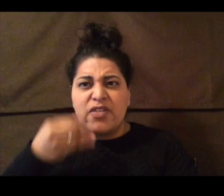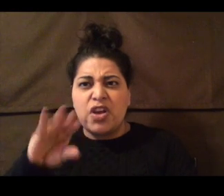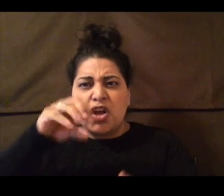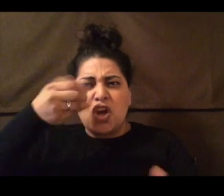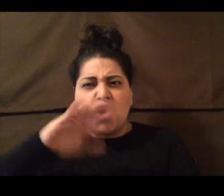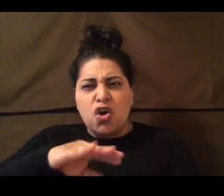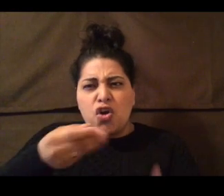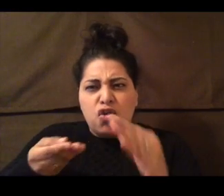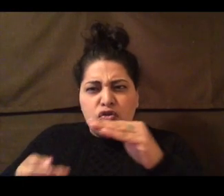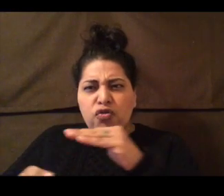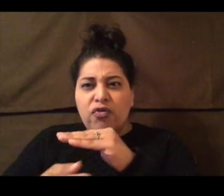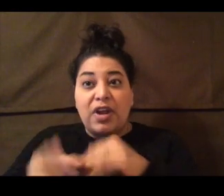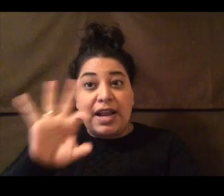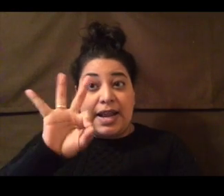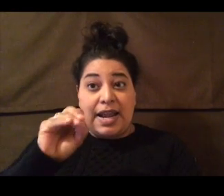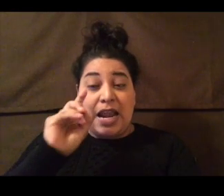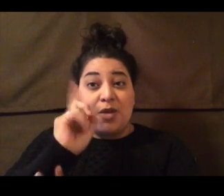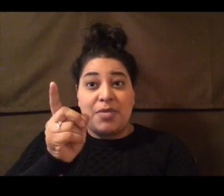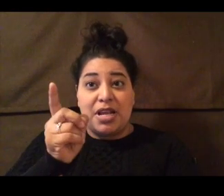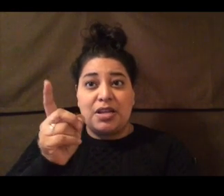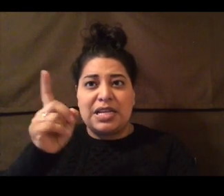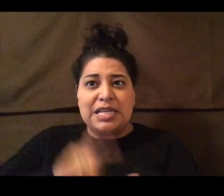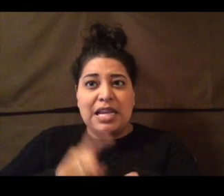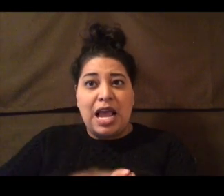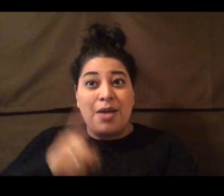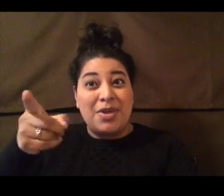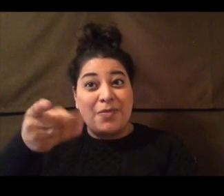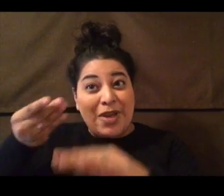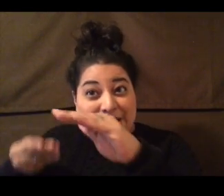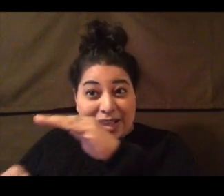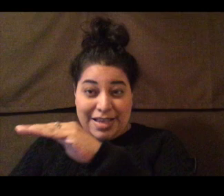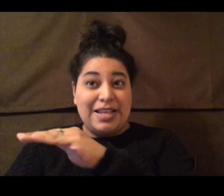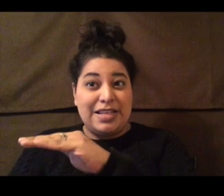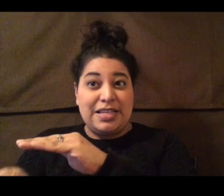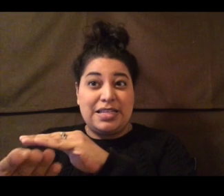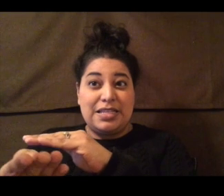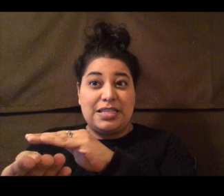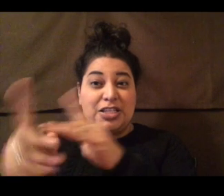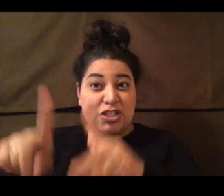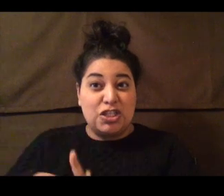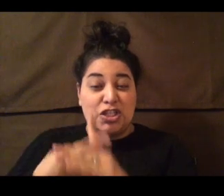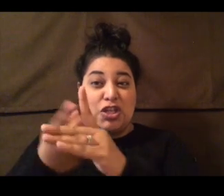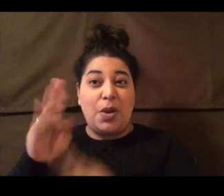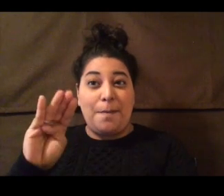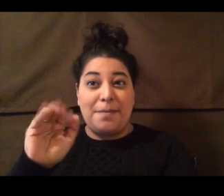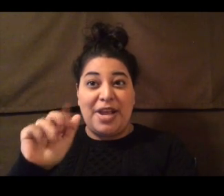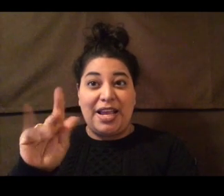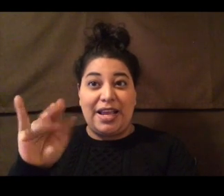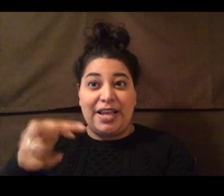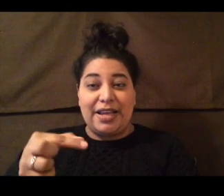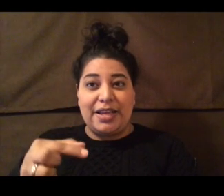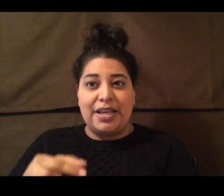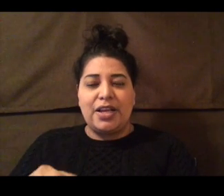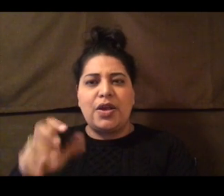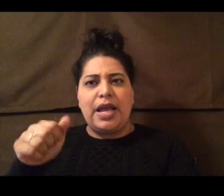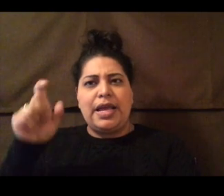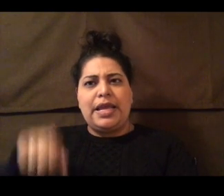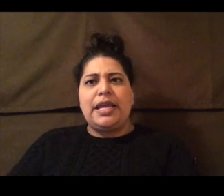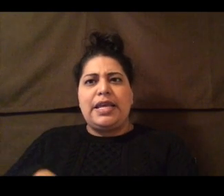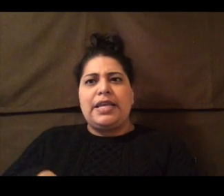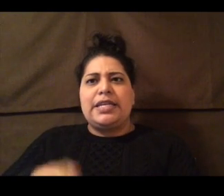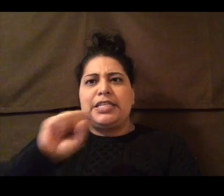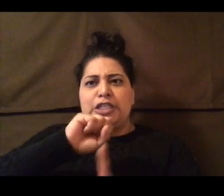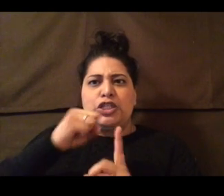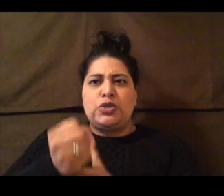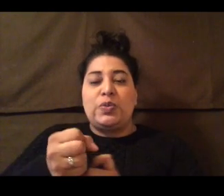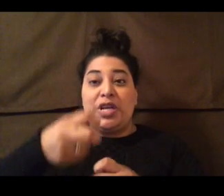minutes, what time did he put the cake in the oven? Okay, so we need to go ahead and make our situation equation. We have a start